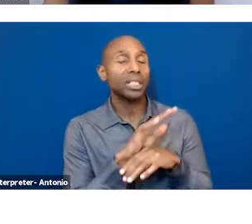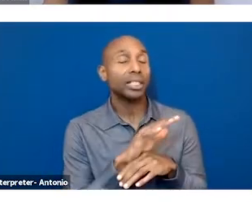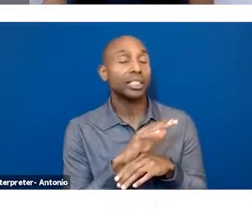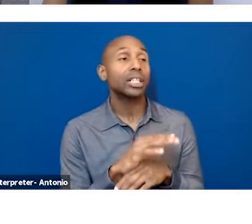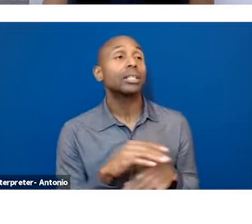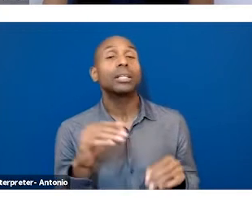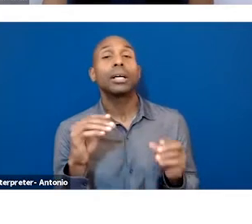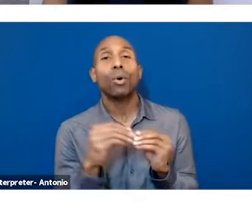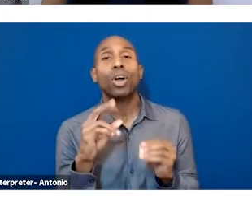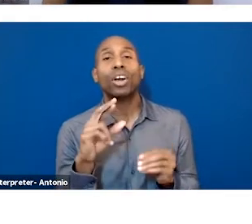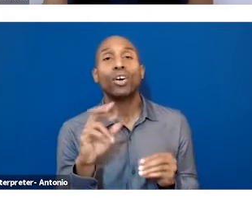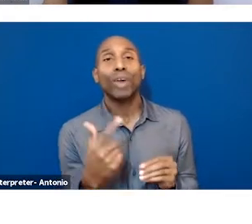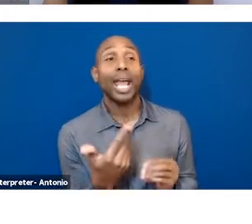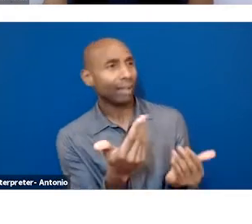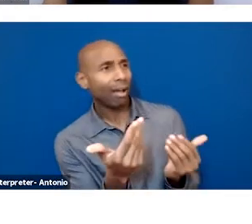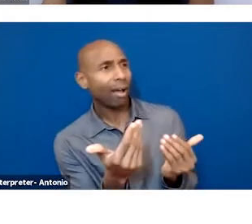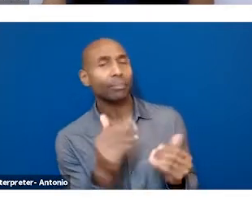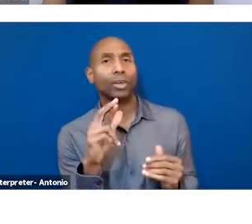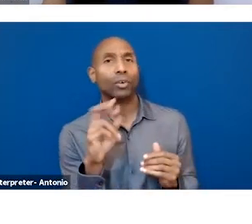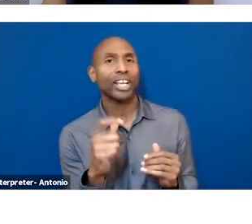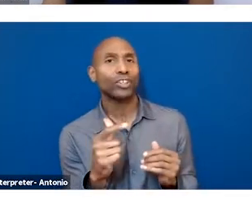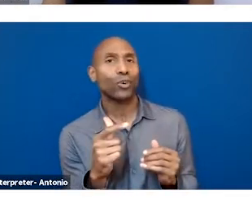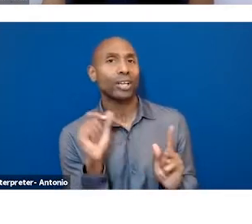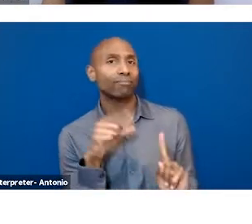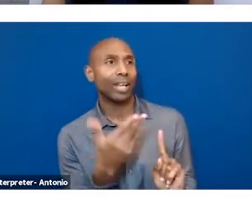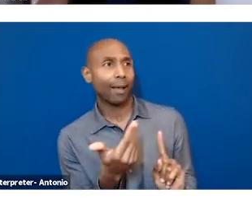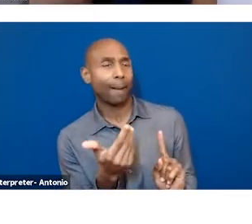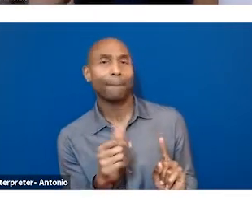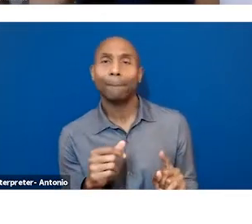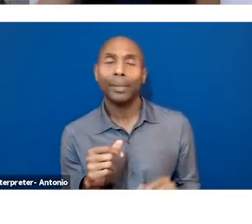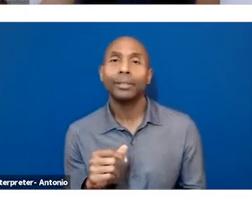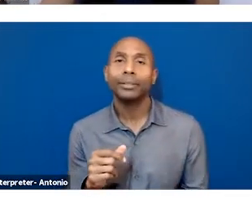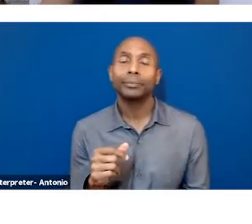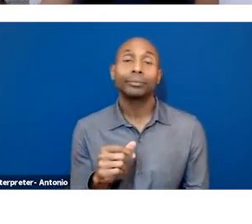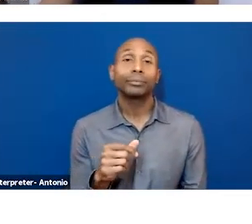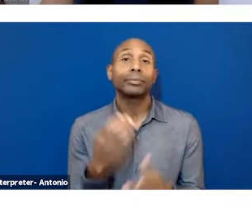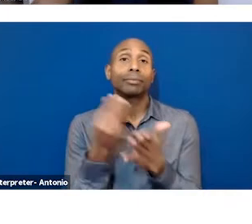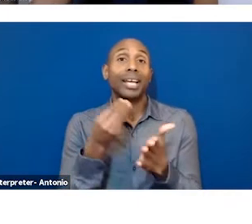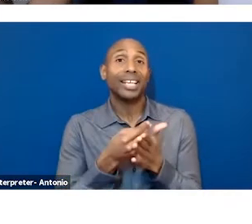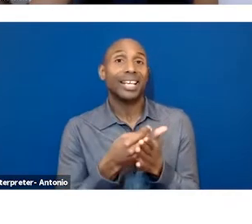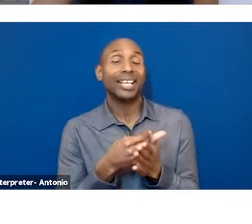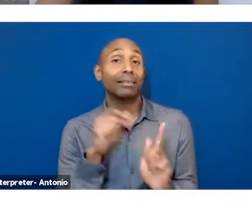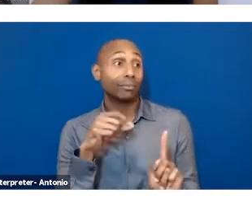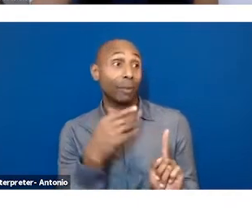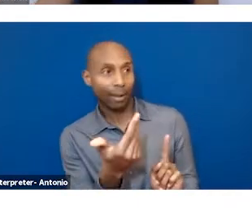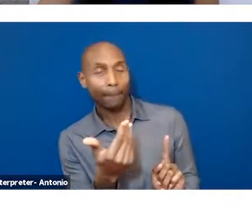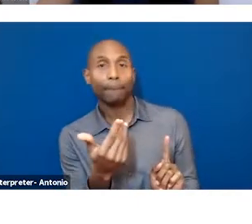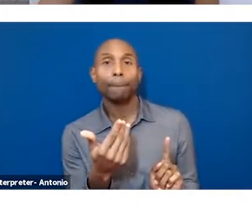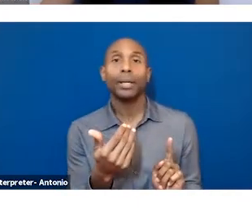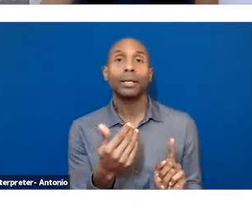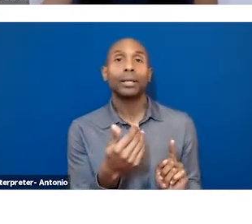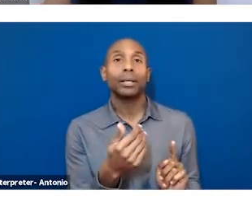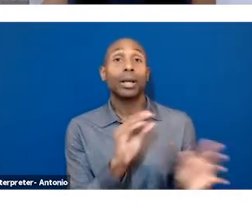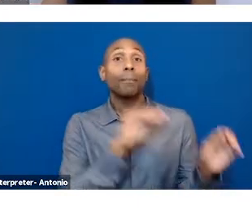incentives, like the export processing zones, to move their production, right, outside of the US, outside